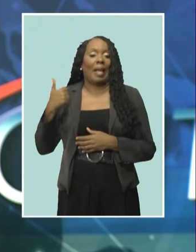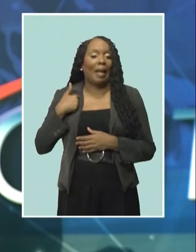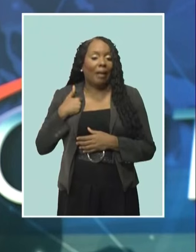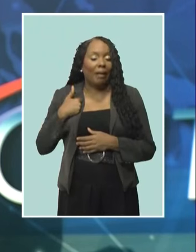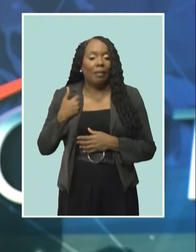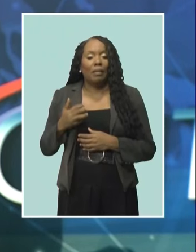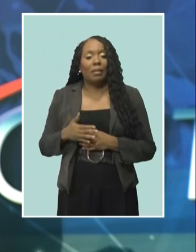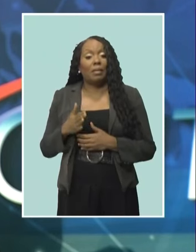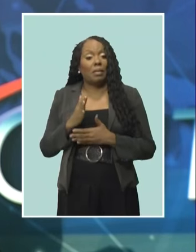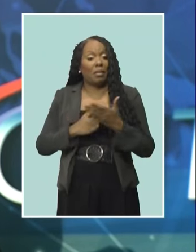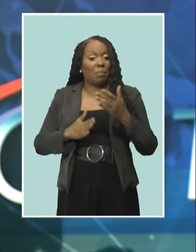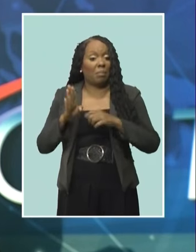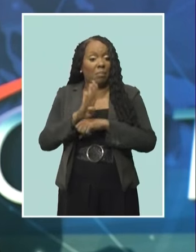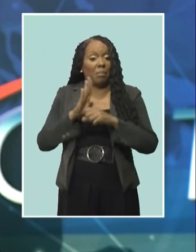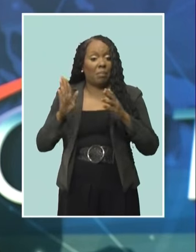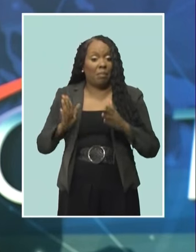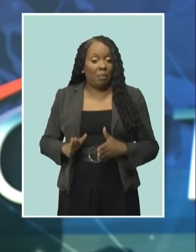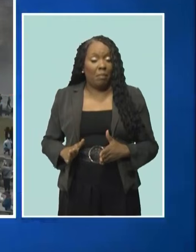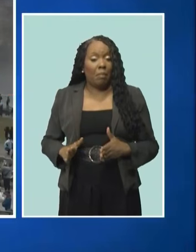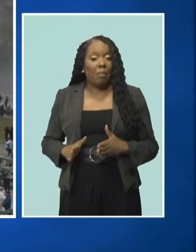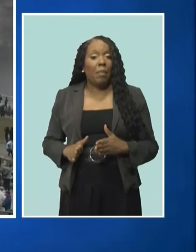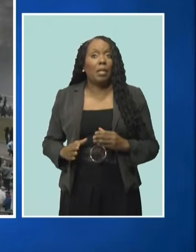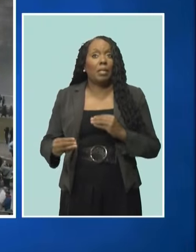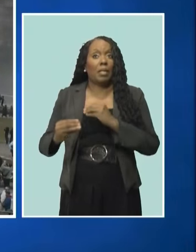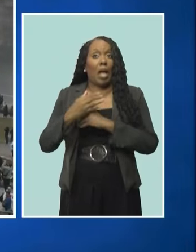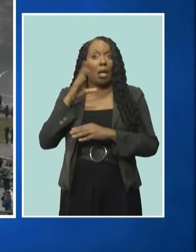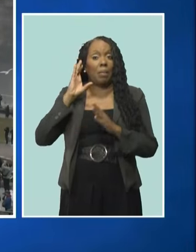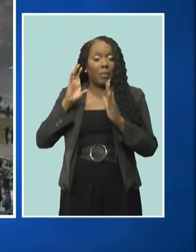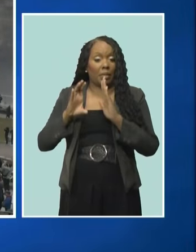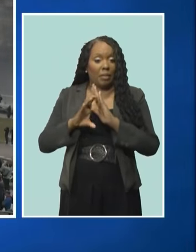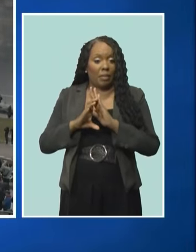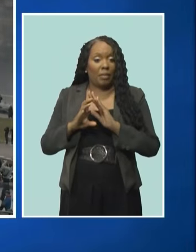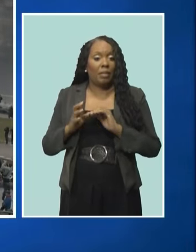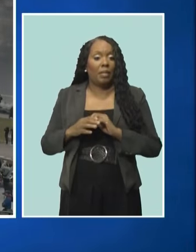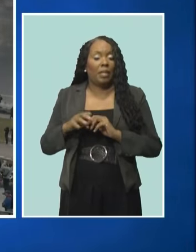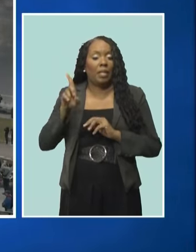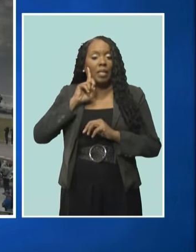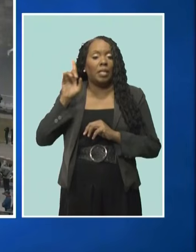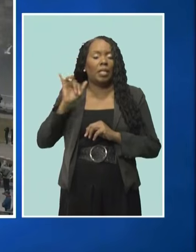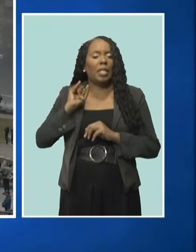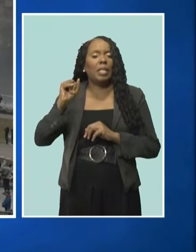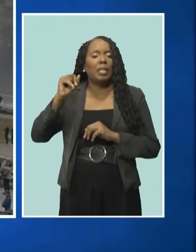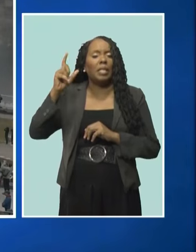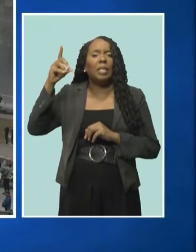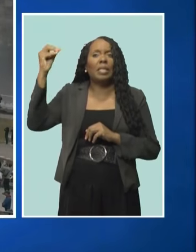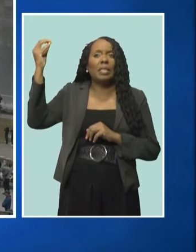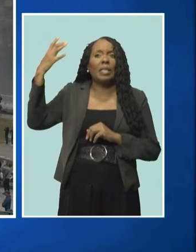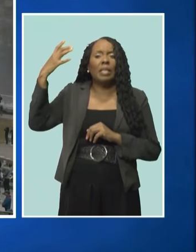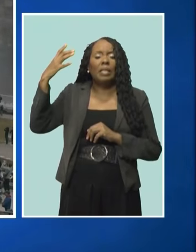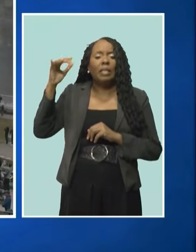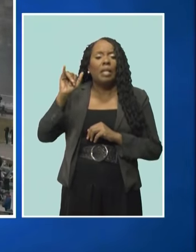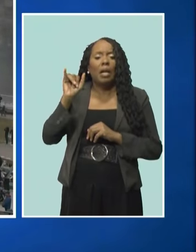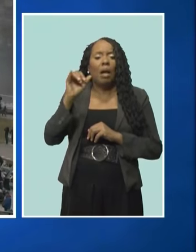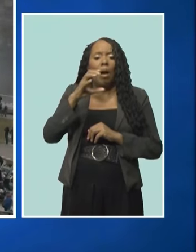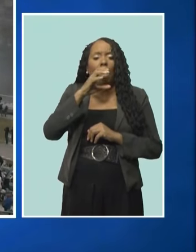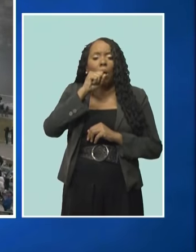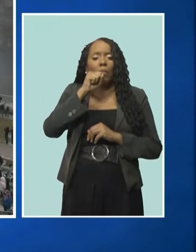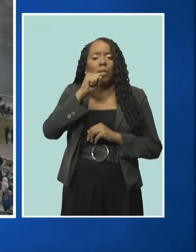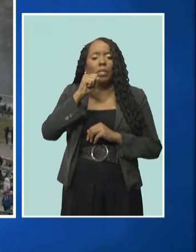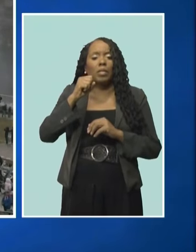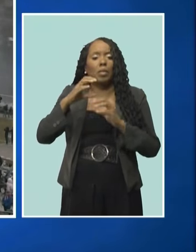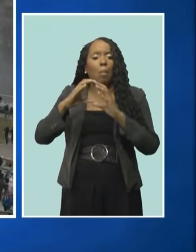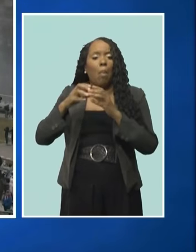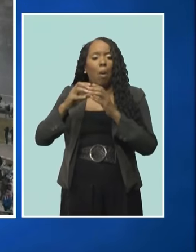Canada. Some Barbadians also sent us images which make the sun appear like an orange ball, like from Lawrenceville,